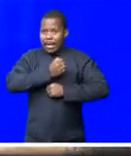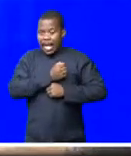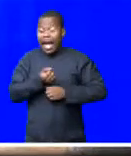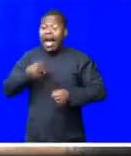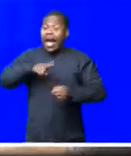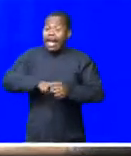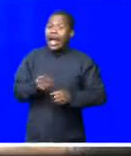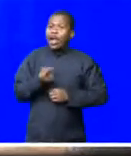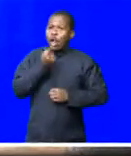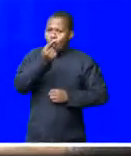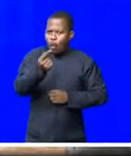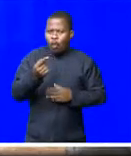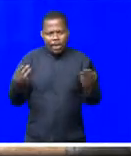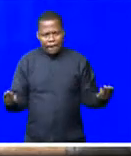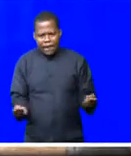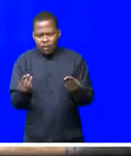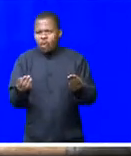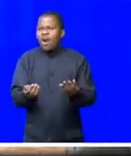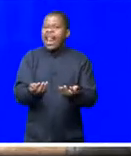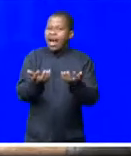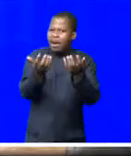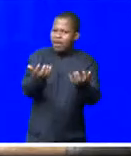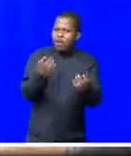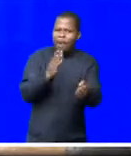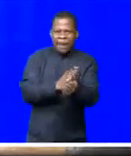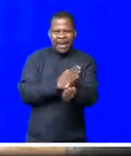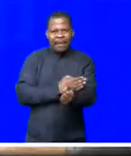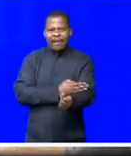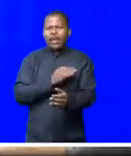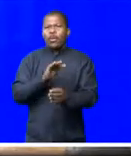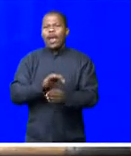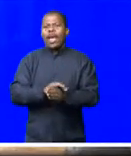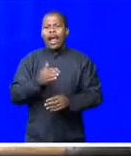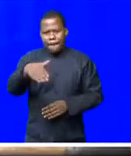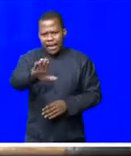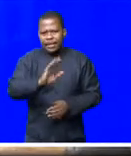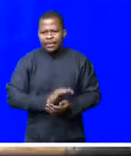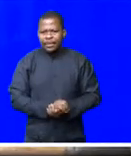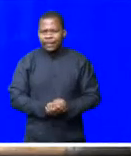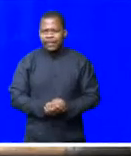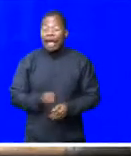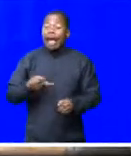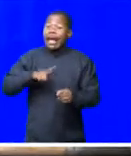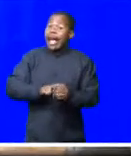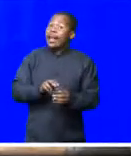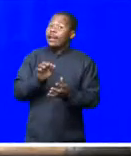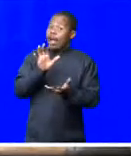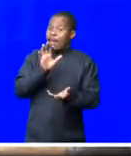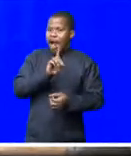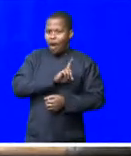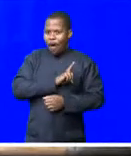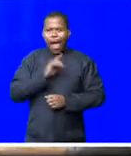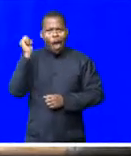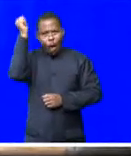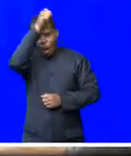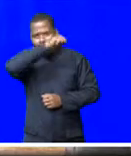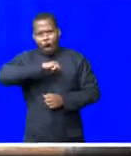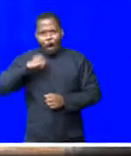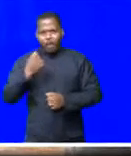Siyadimanga la sonke kuthi somandla usibiyele wasigcina kulomahazane lokhona